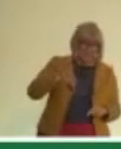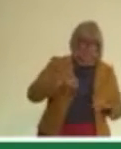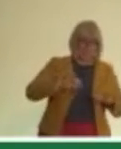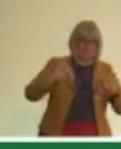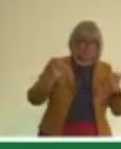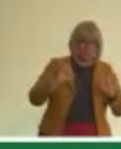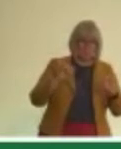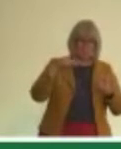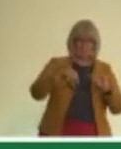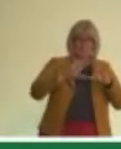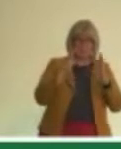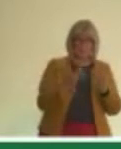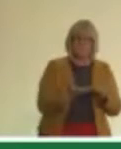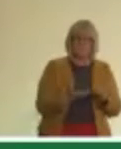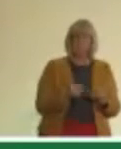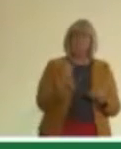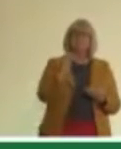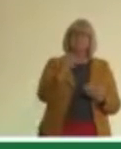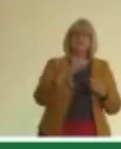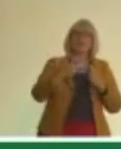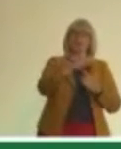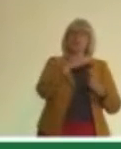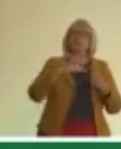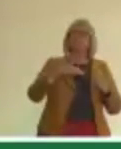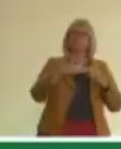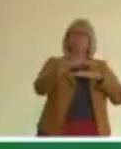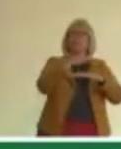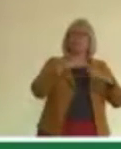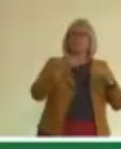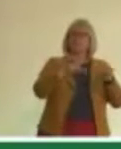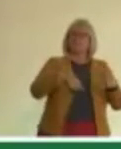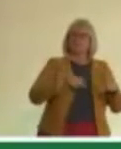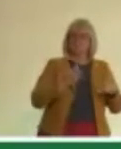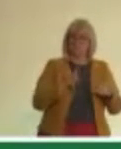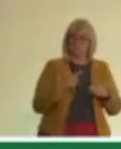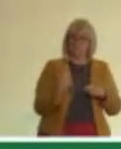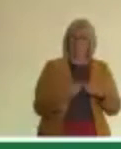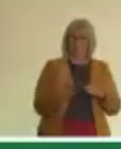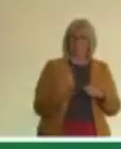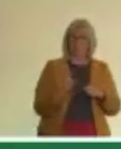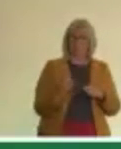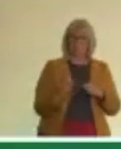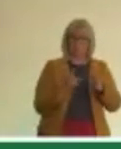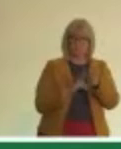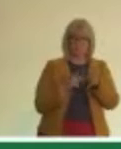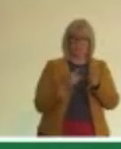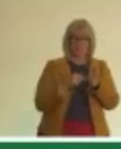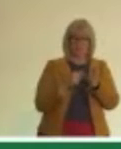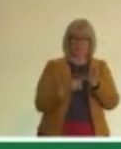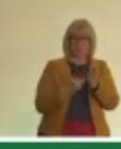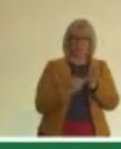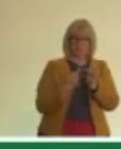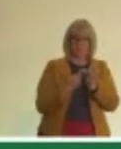planet. Yes, a crisis of climate, but arguably even more urgent, a crisis of nature and ecological